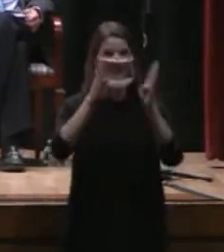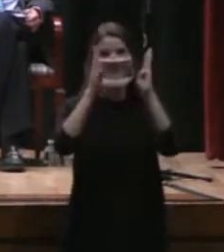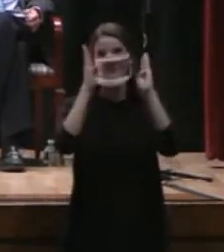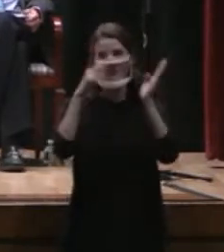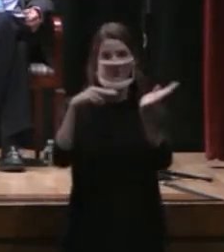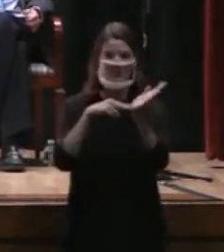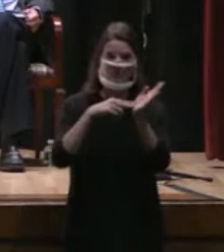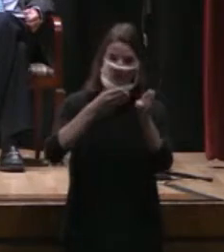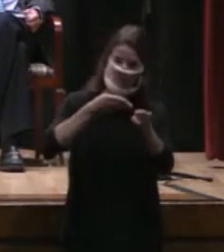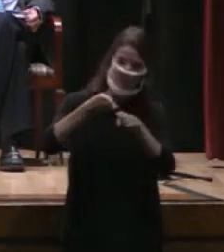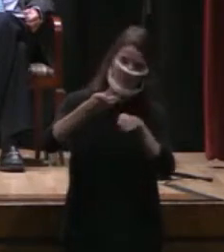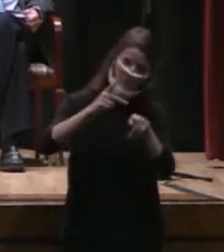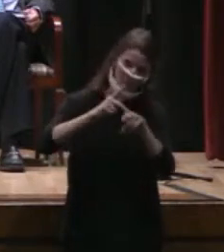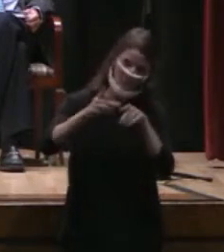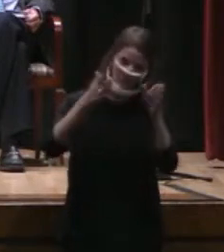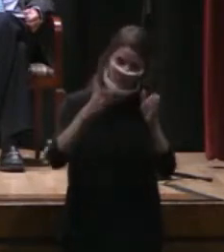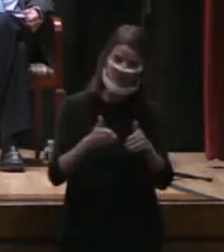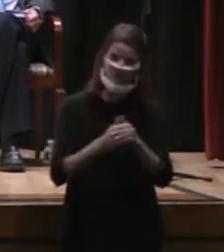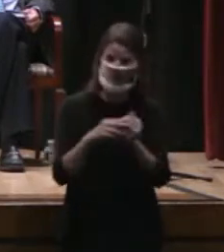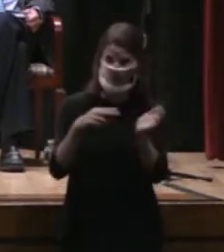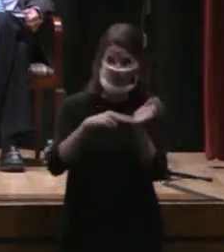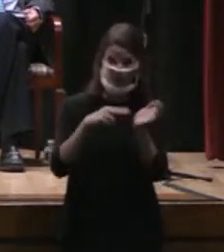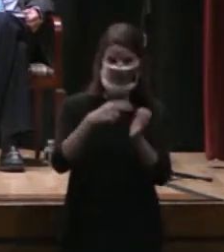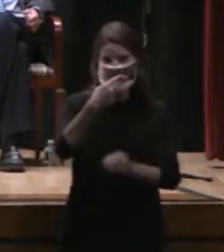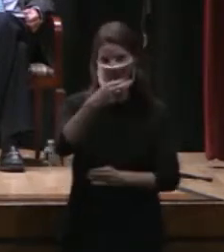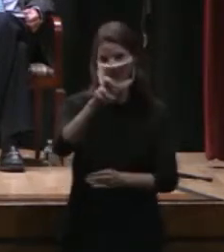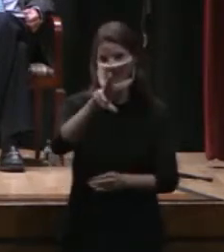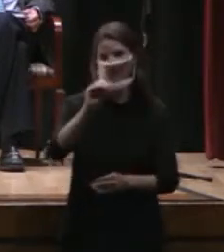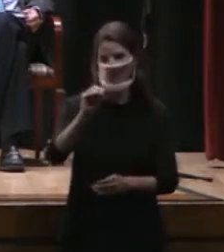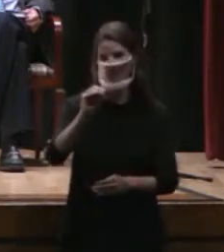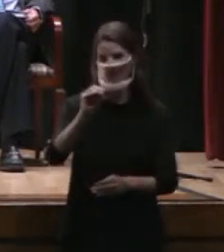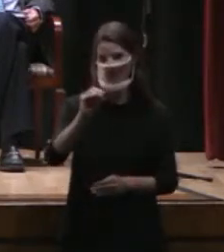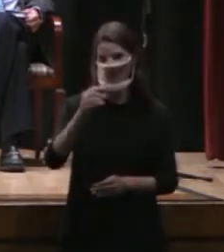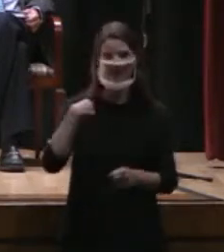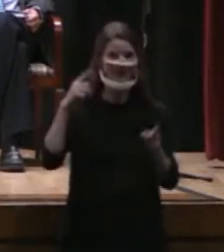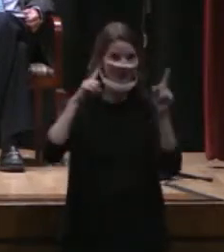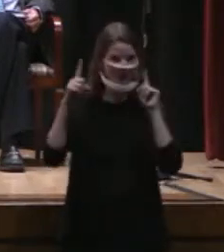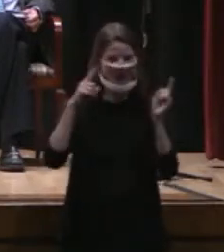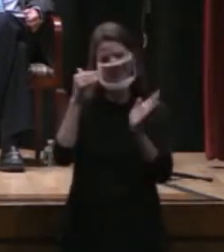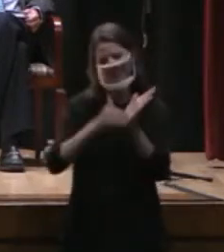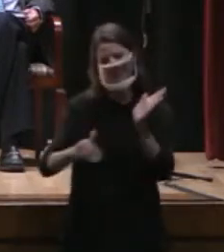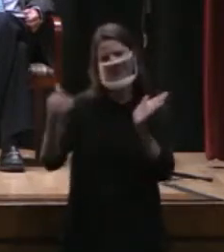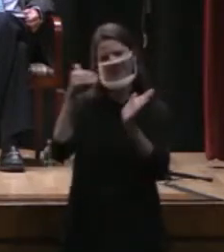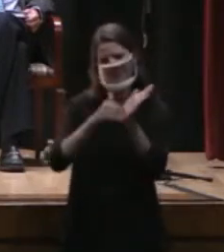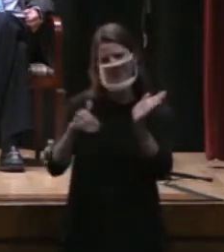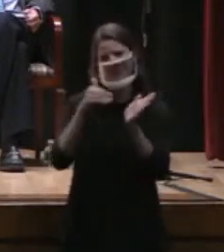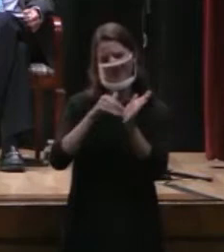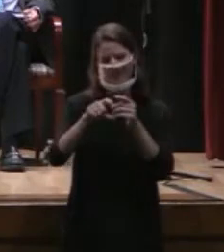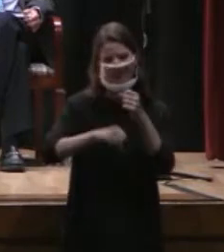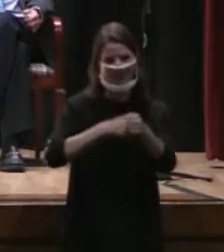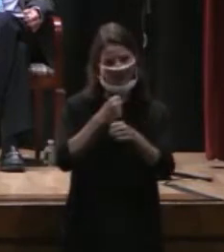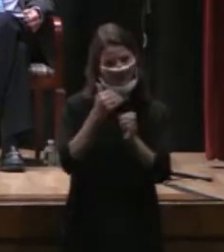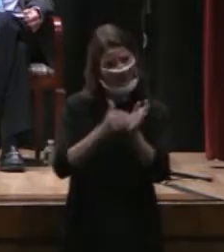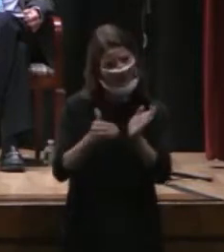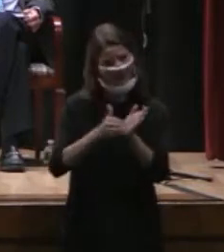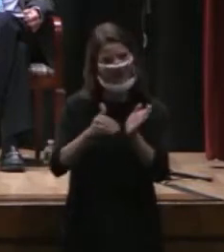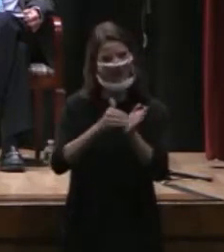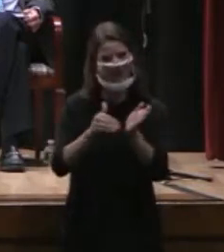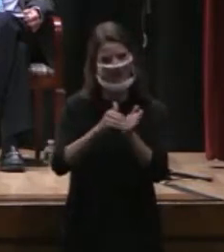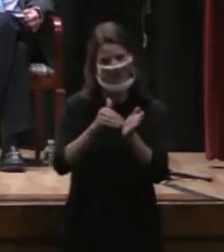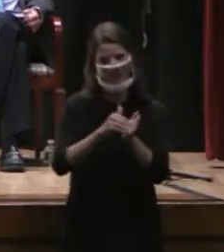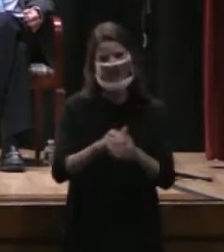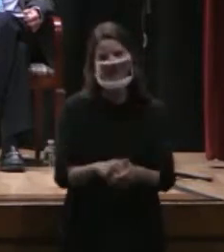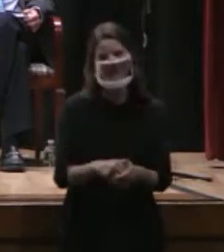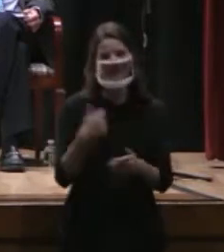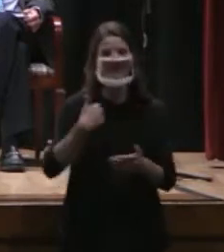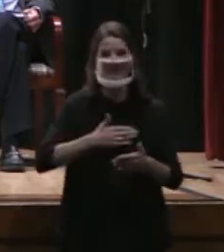as a profession. Nurses are our heroes. That is what we have heard over and over again this year. I'm certainly glad